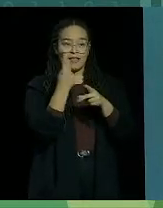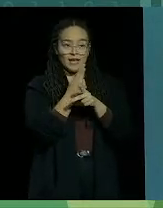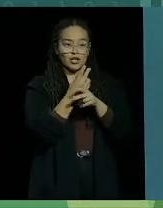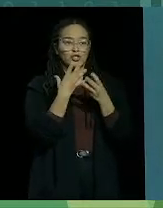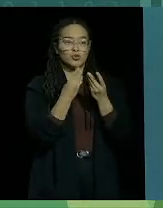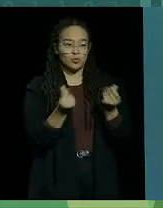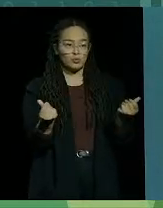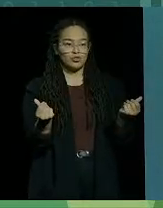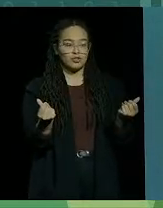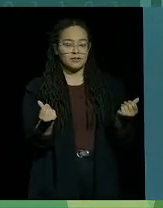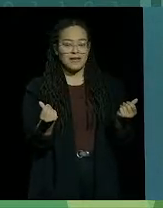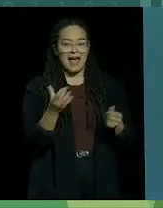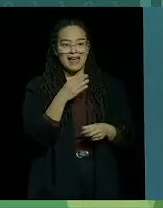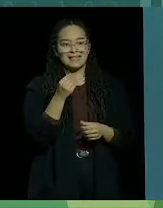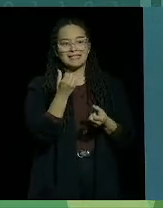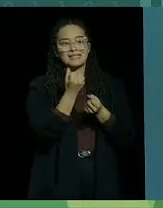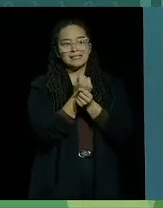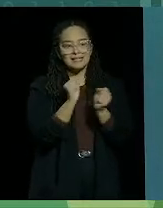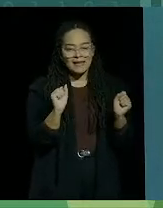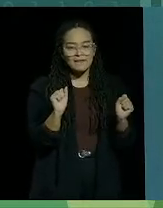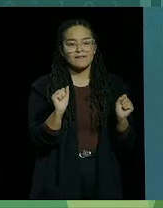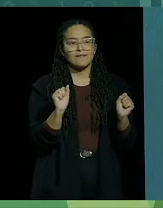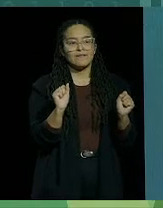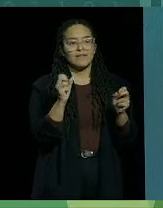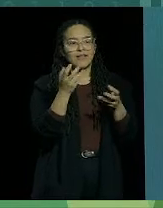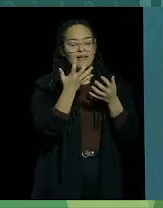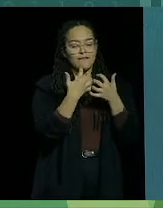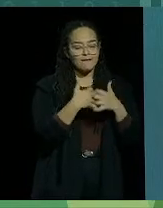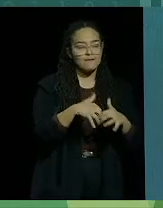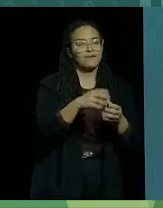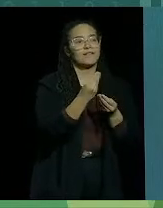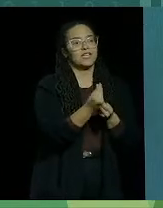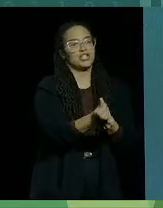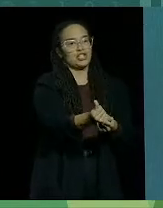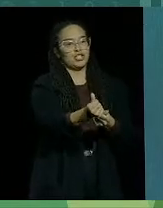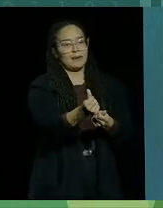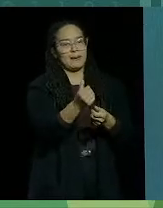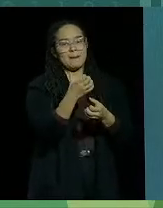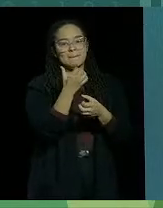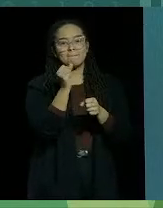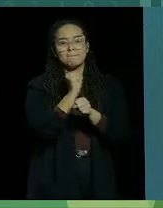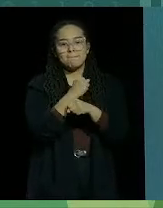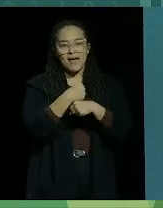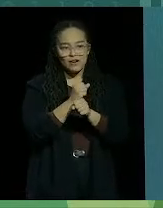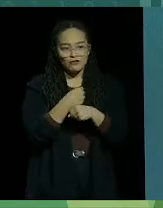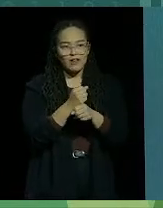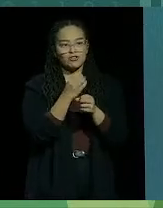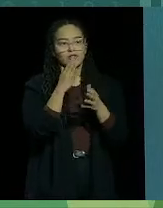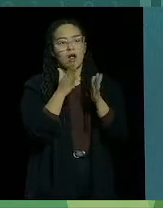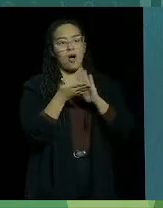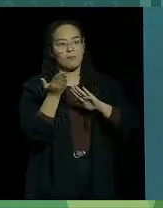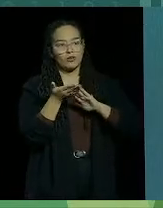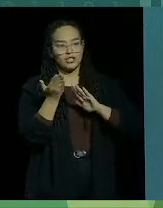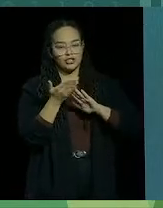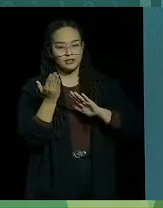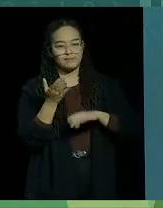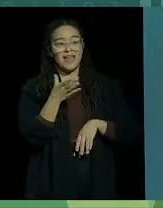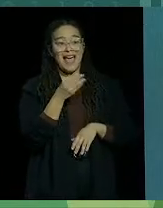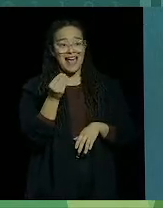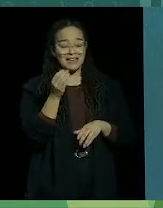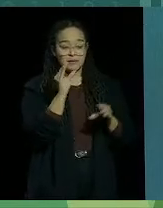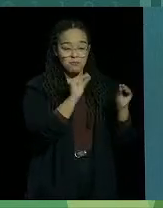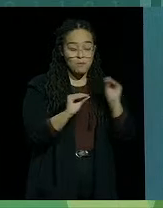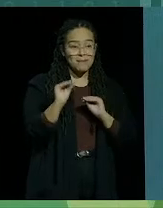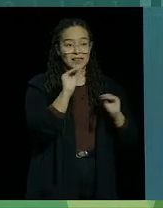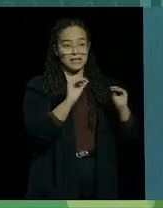healthcare solutions, and safe, efficient manufacturing operations. And in the mobility